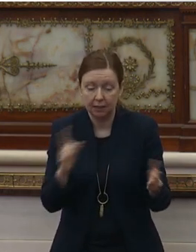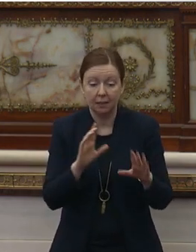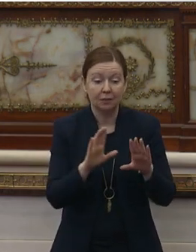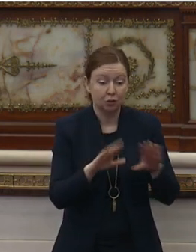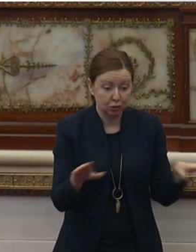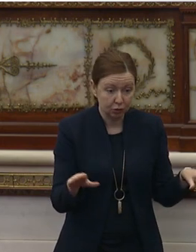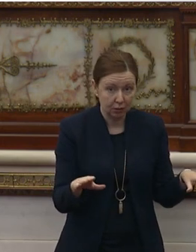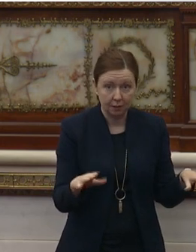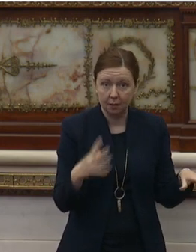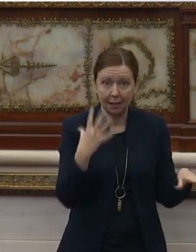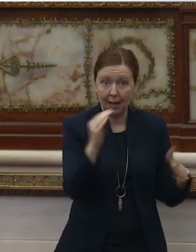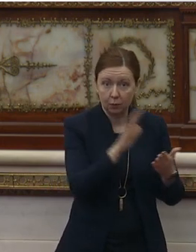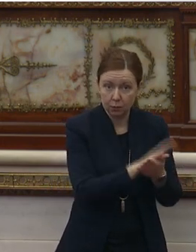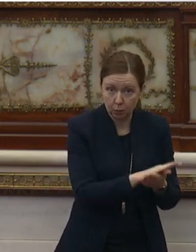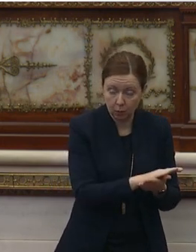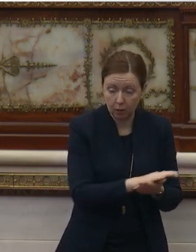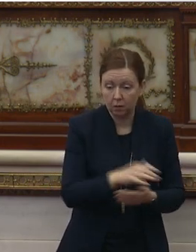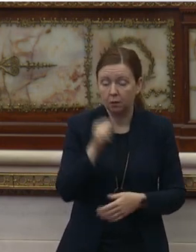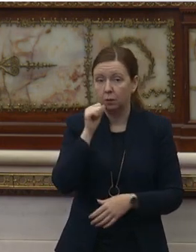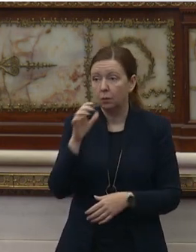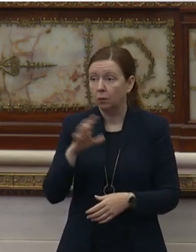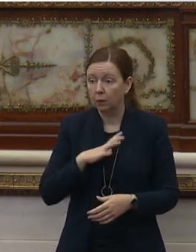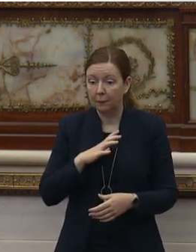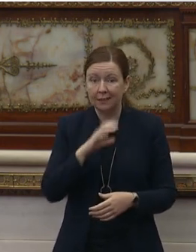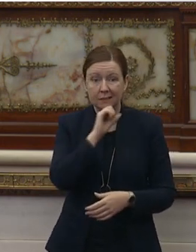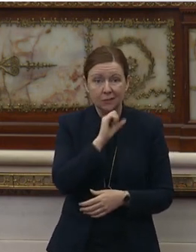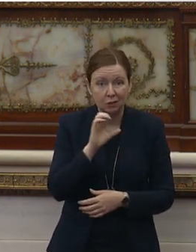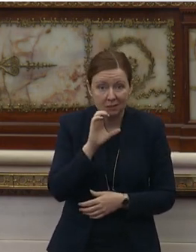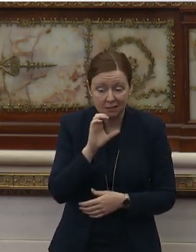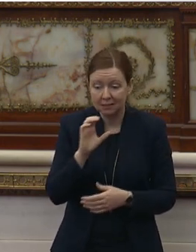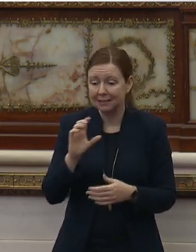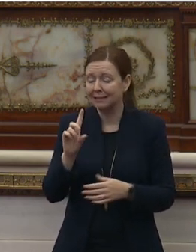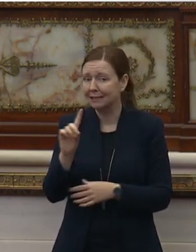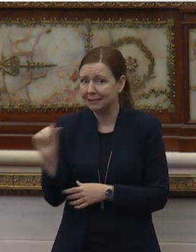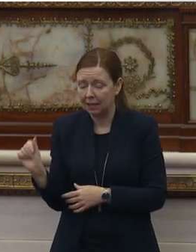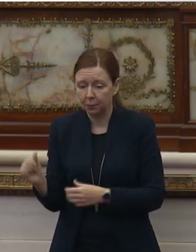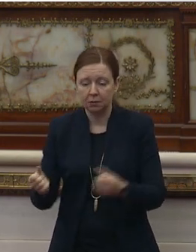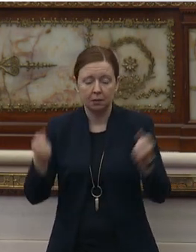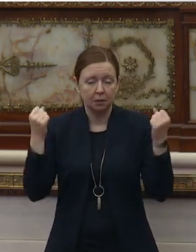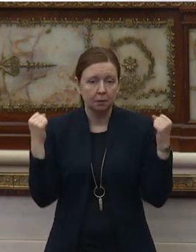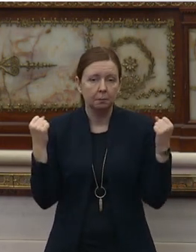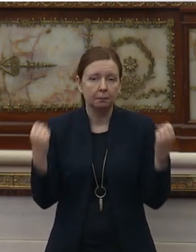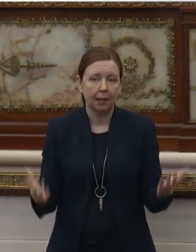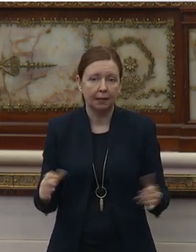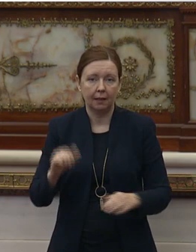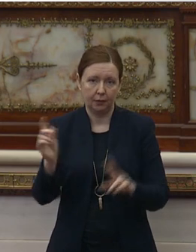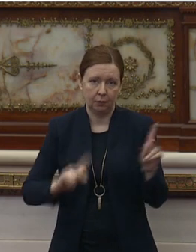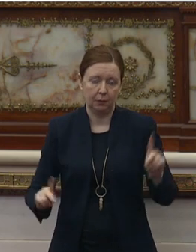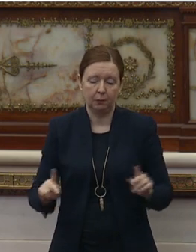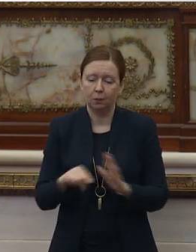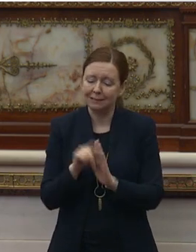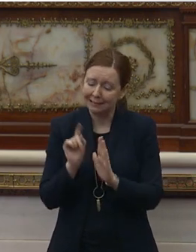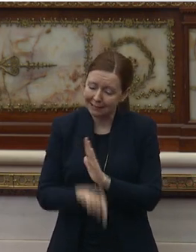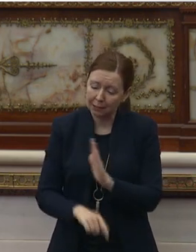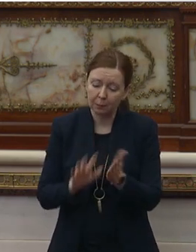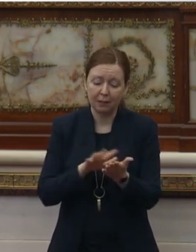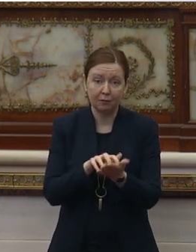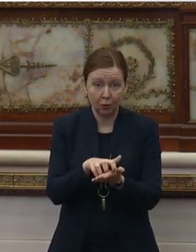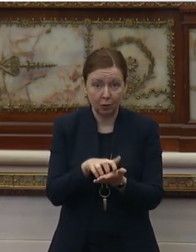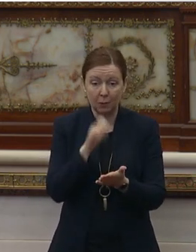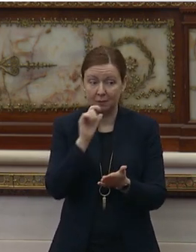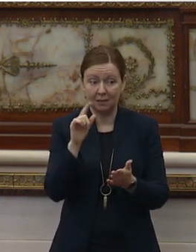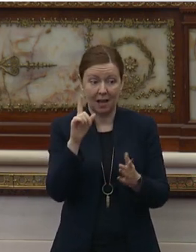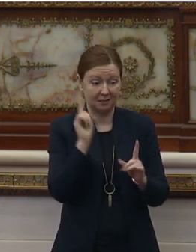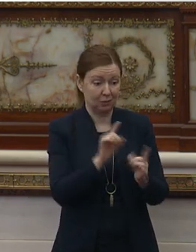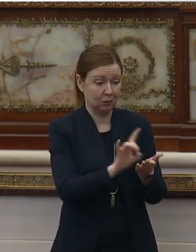who are out of school, women, elderly, the disabled, many others who are deeply vulnerable, not just to eviction,